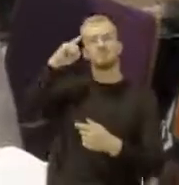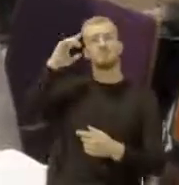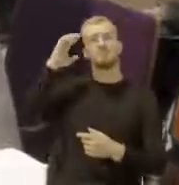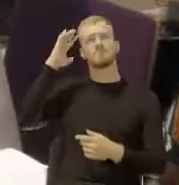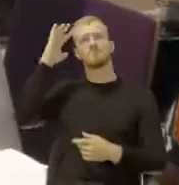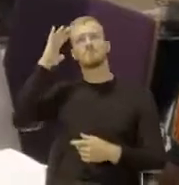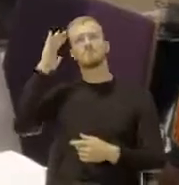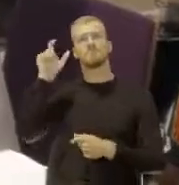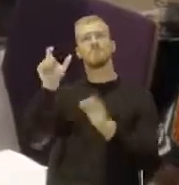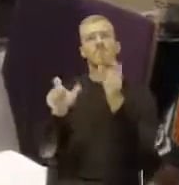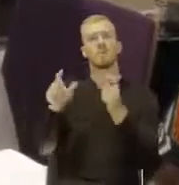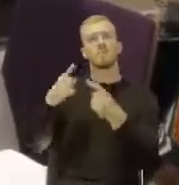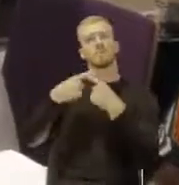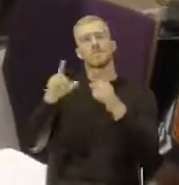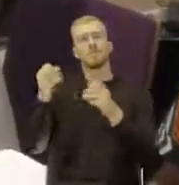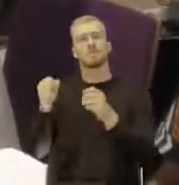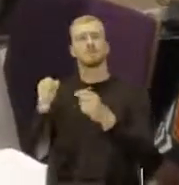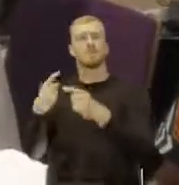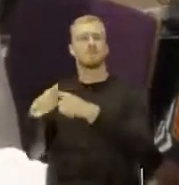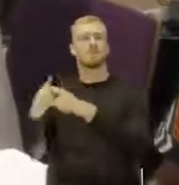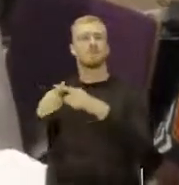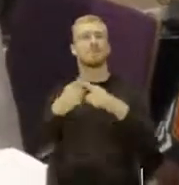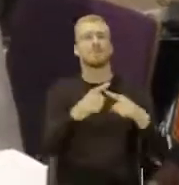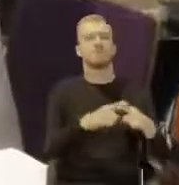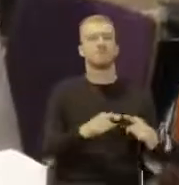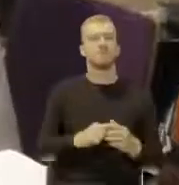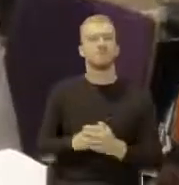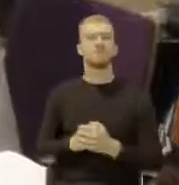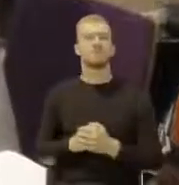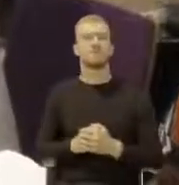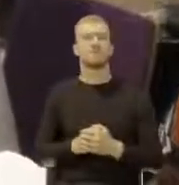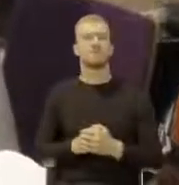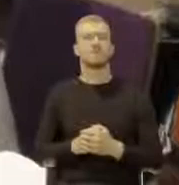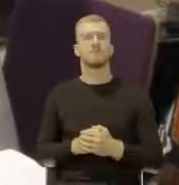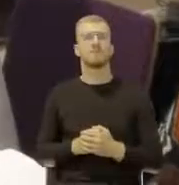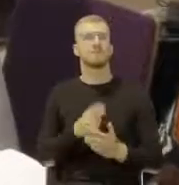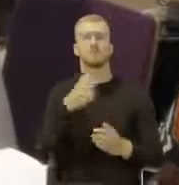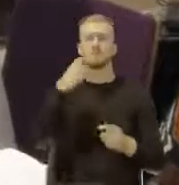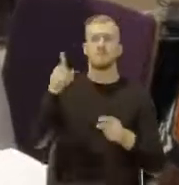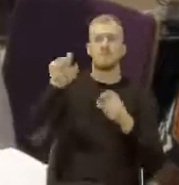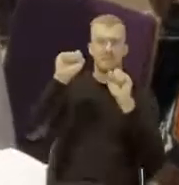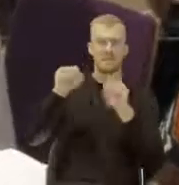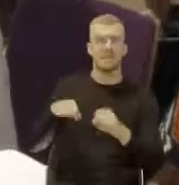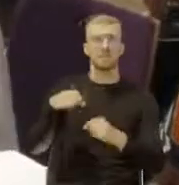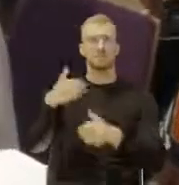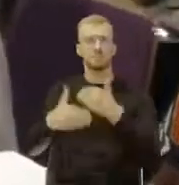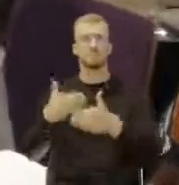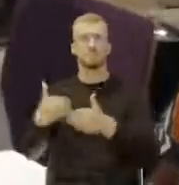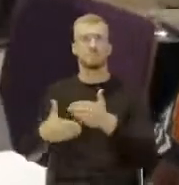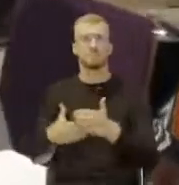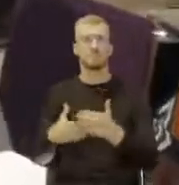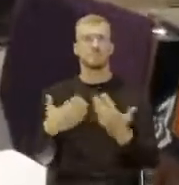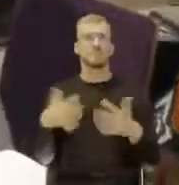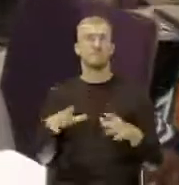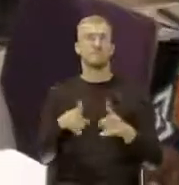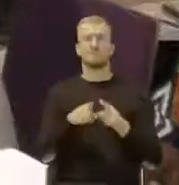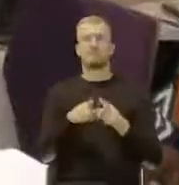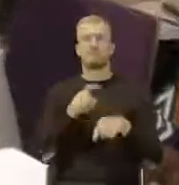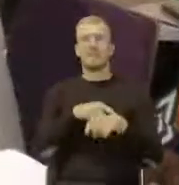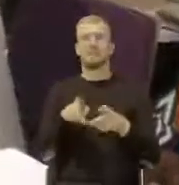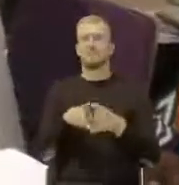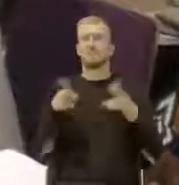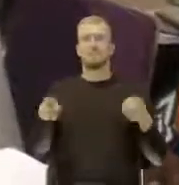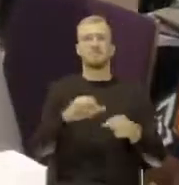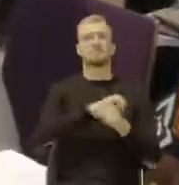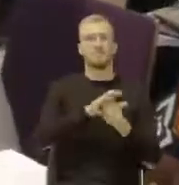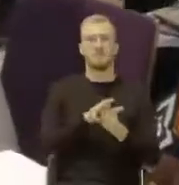the pandemic how relevant this is, how much we need to take care of public space if we want to ensure the security and the